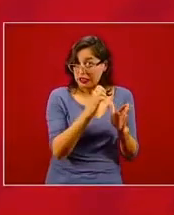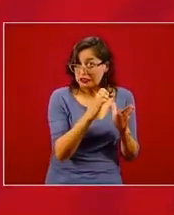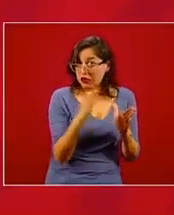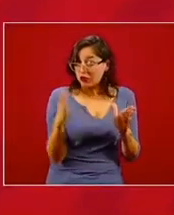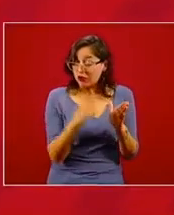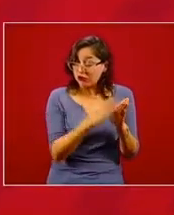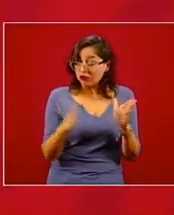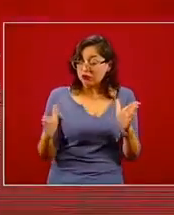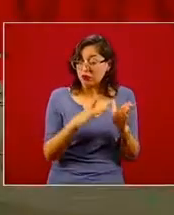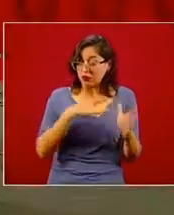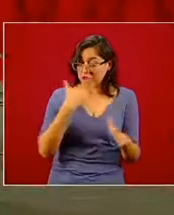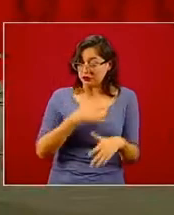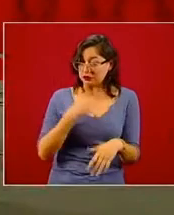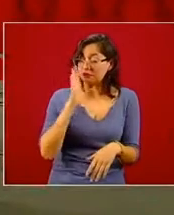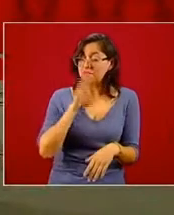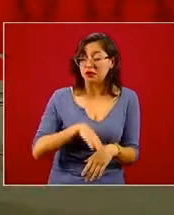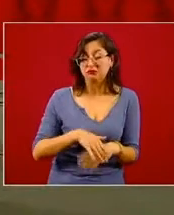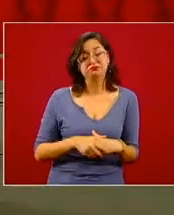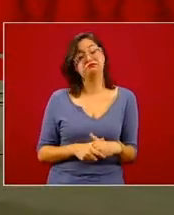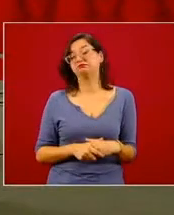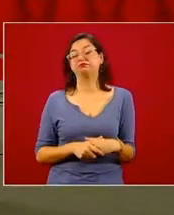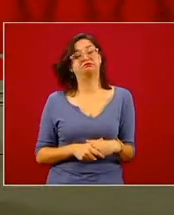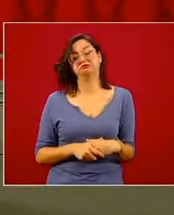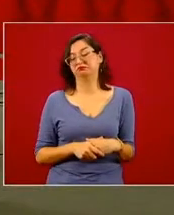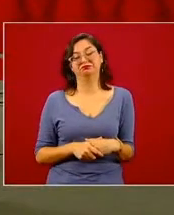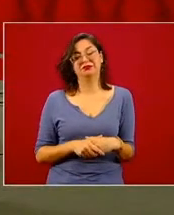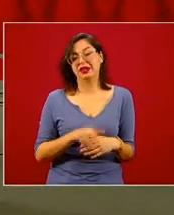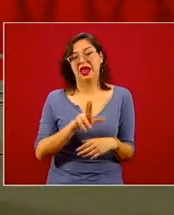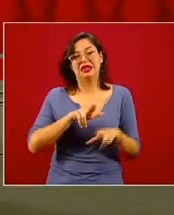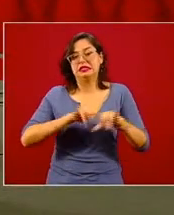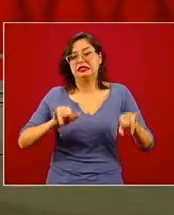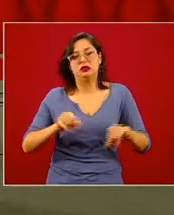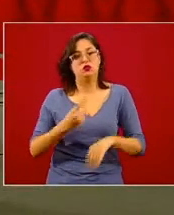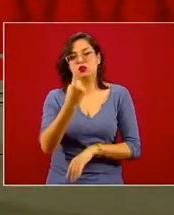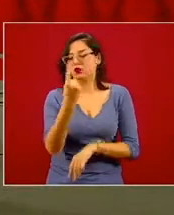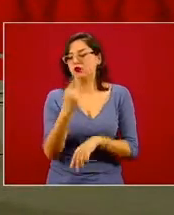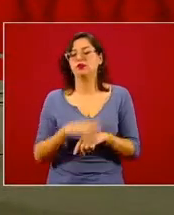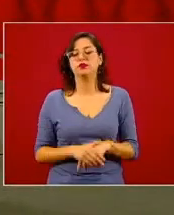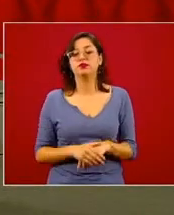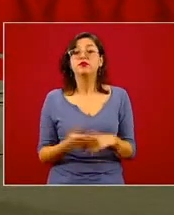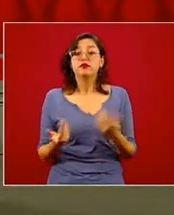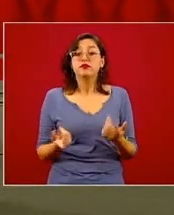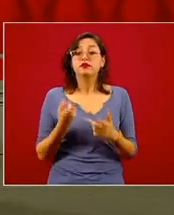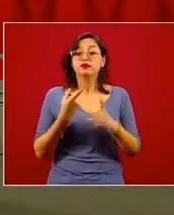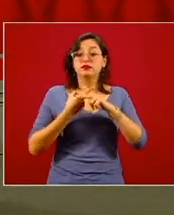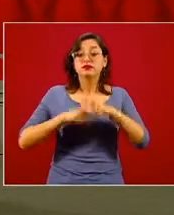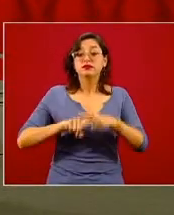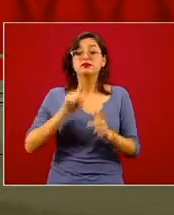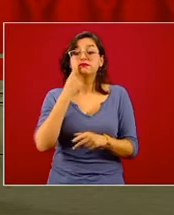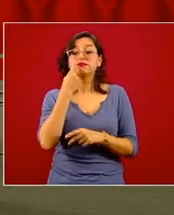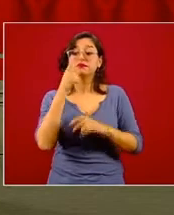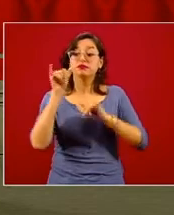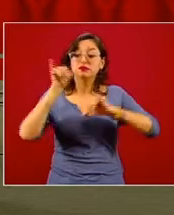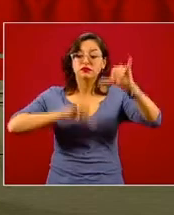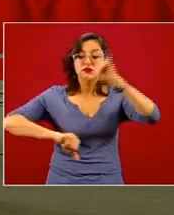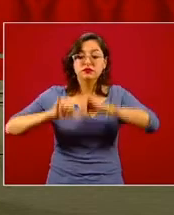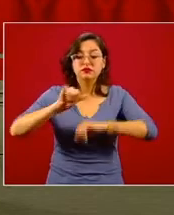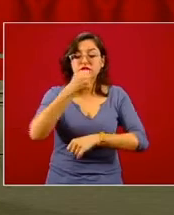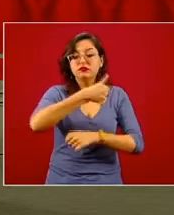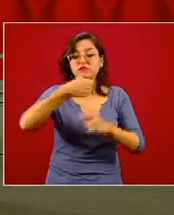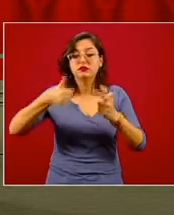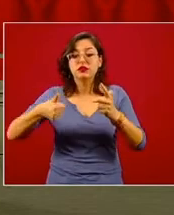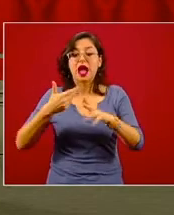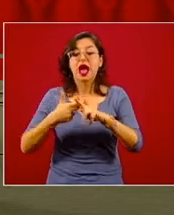of them began their symptoms in these dates. And this is something that's verified with the units directly. When the sample